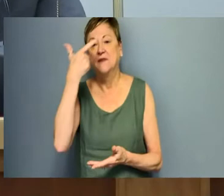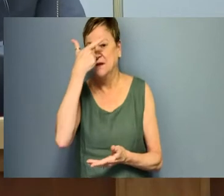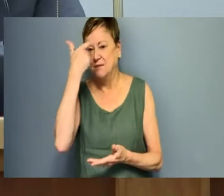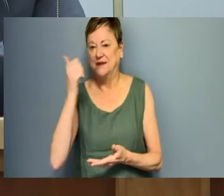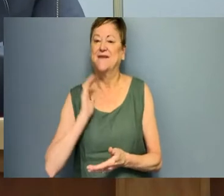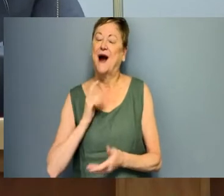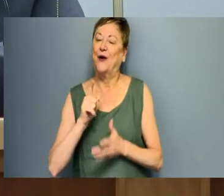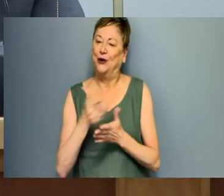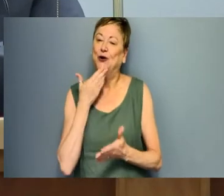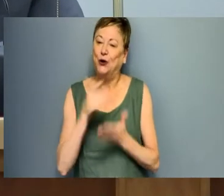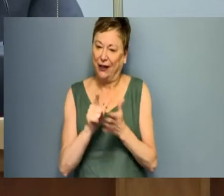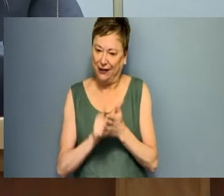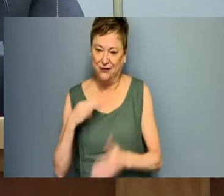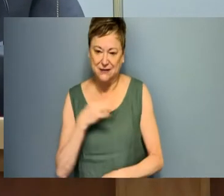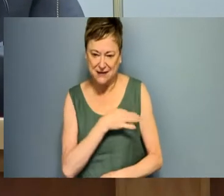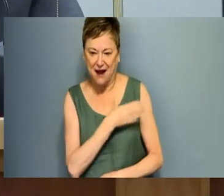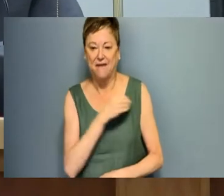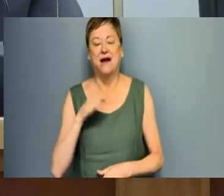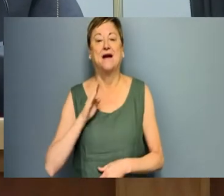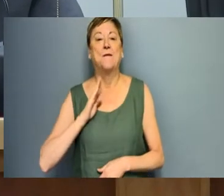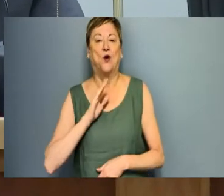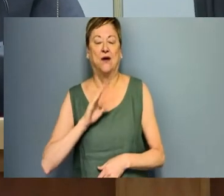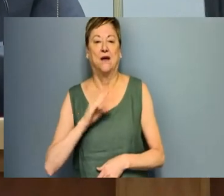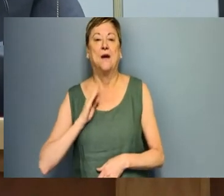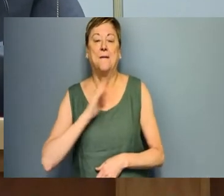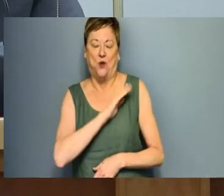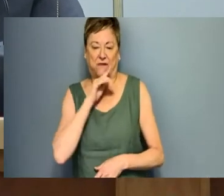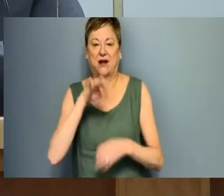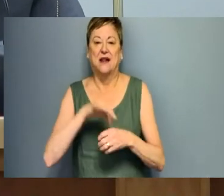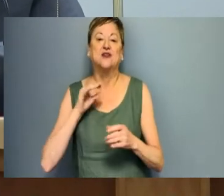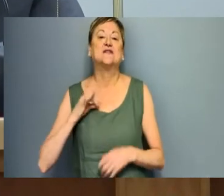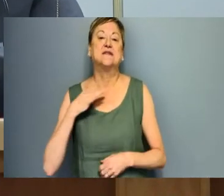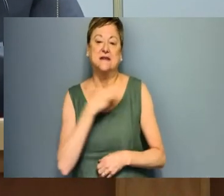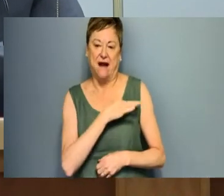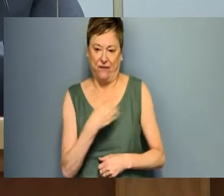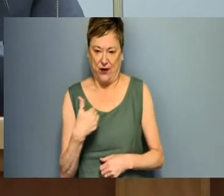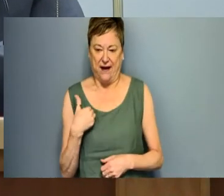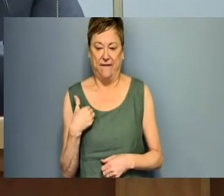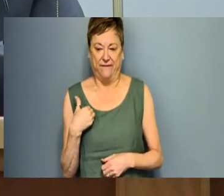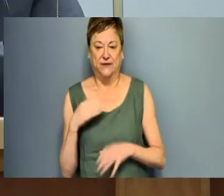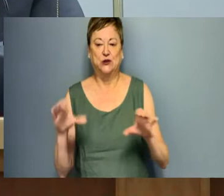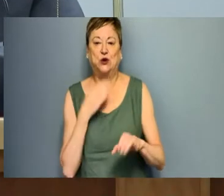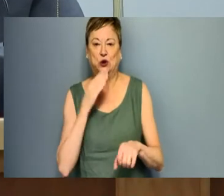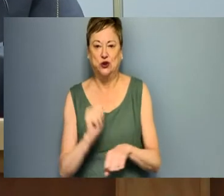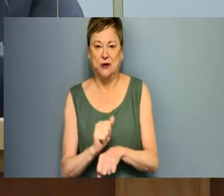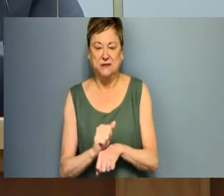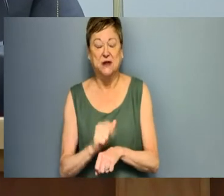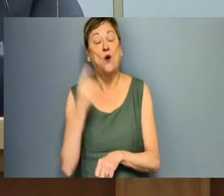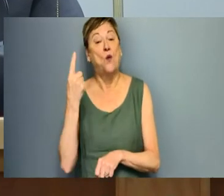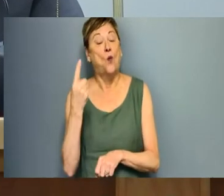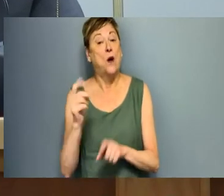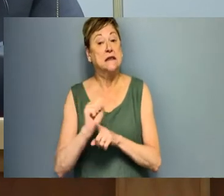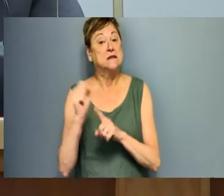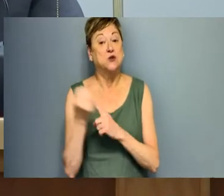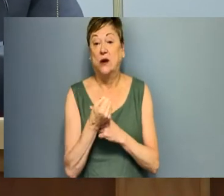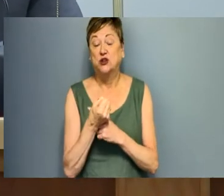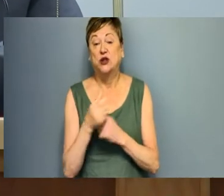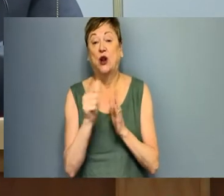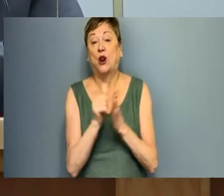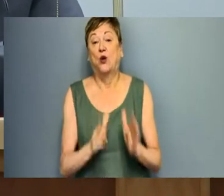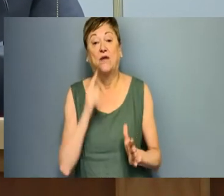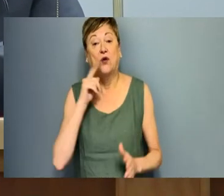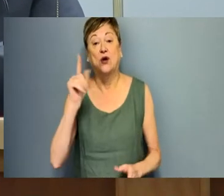staff and the Board of Election staff we have doing their jobs. In fact, in one of those cases, the attorney for the